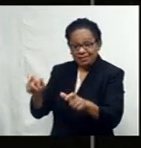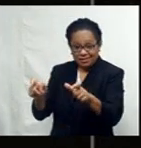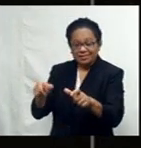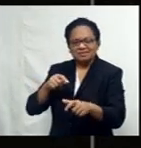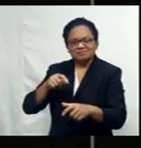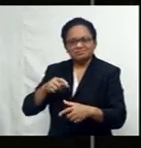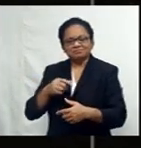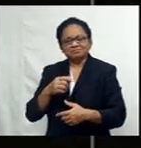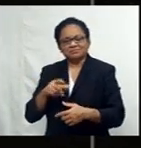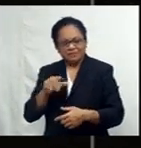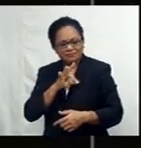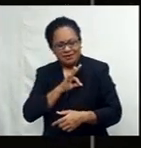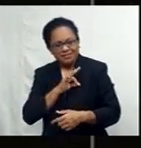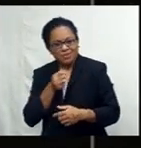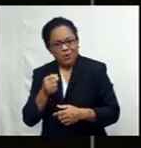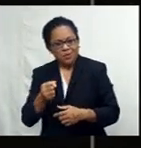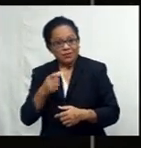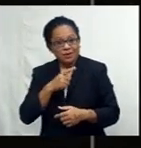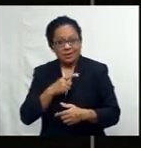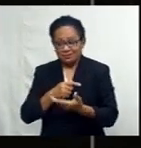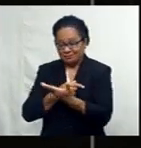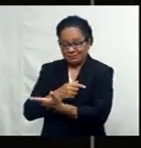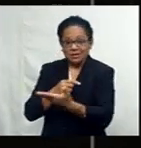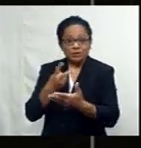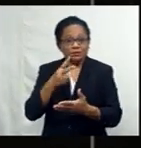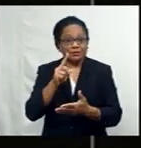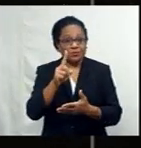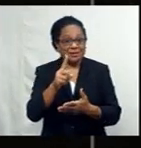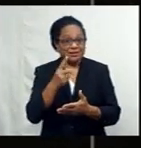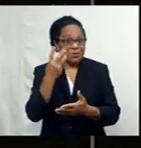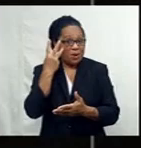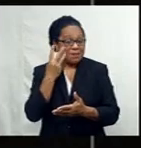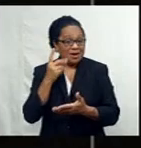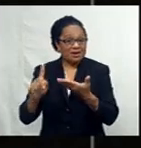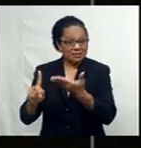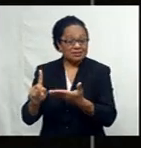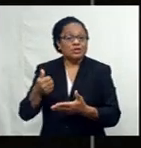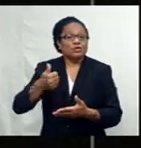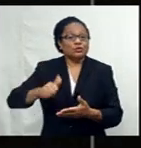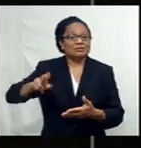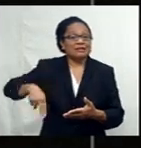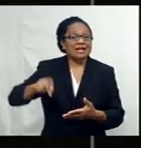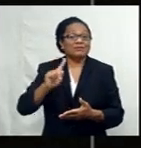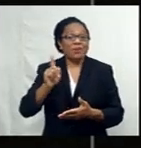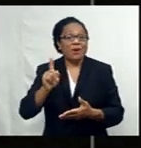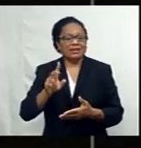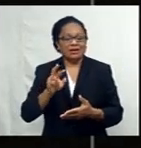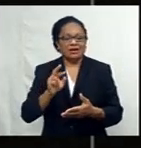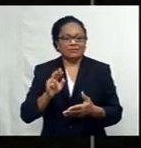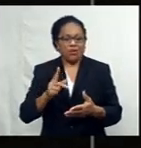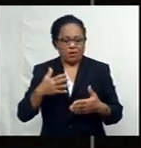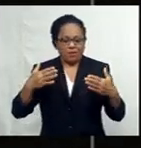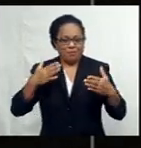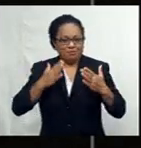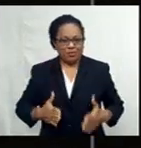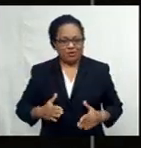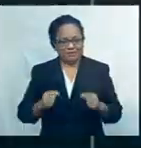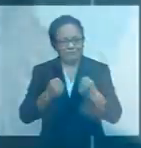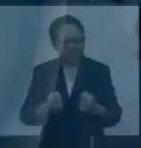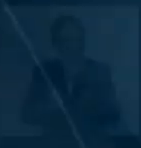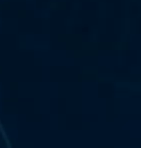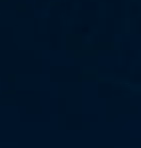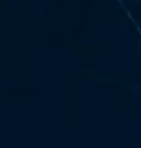alive. 21-year-old Anudaksha Chandra has been using dance to keep fit while staying at home. Jeshulal